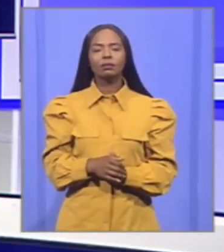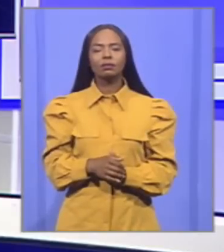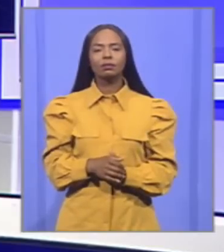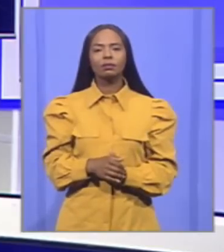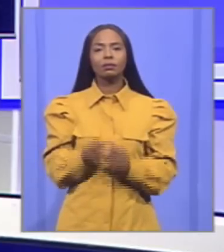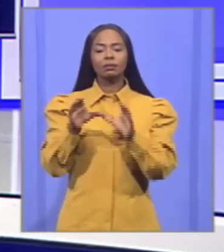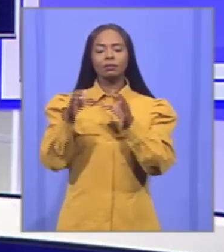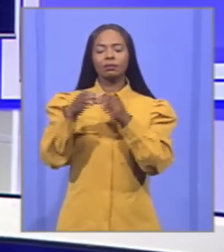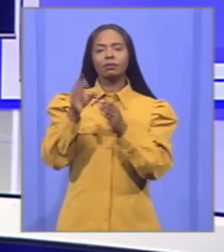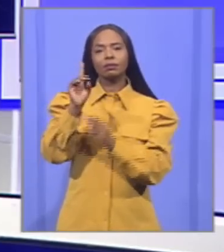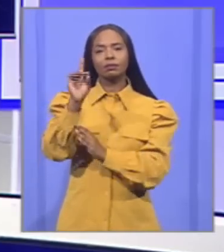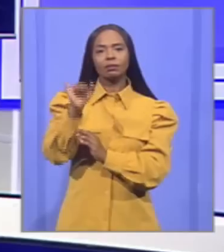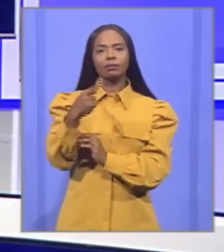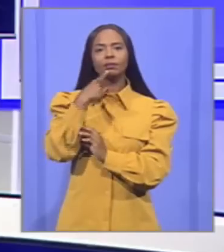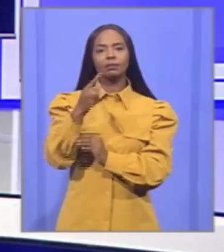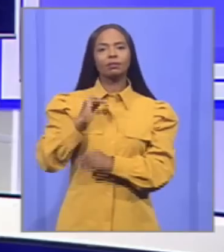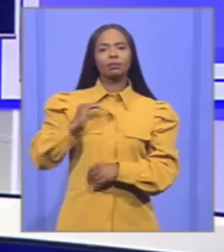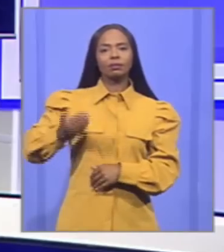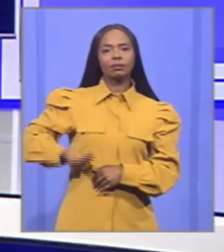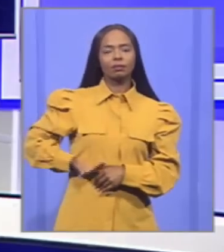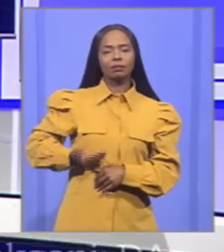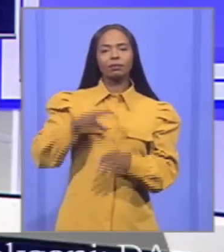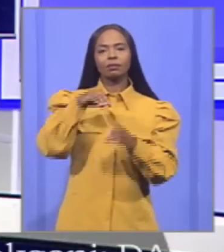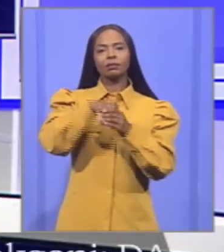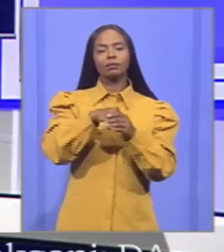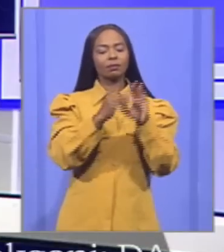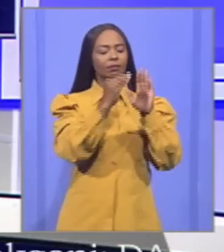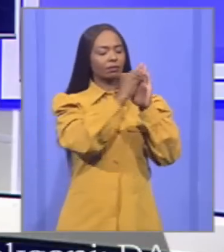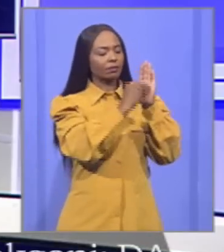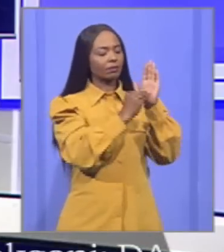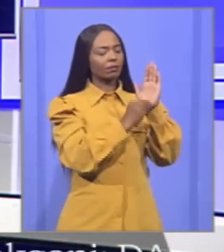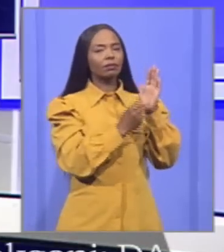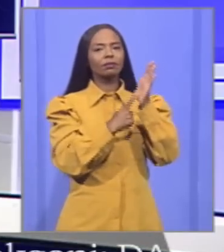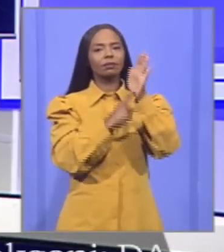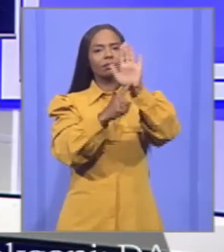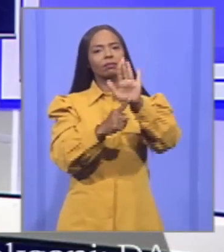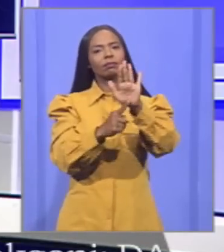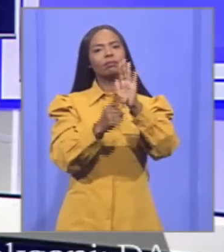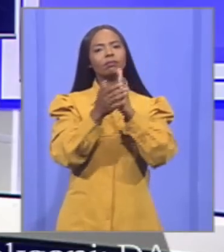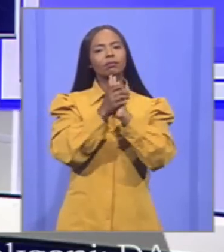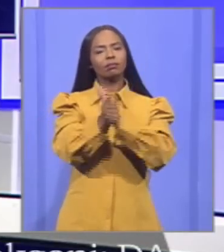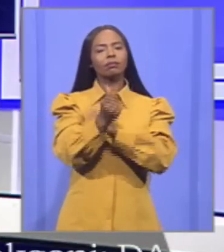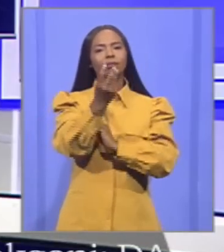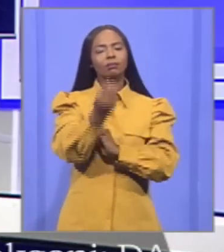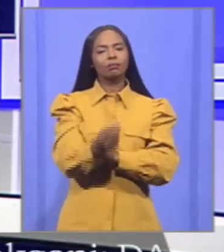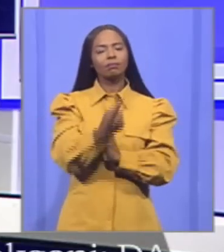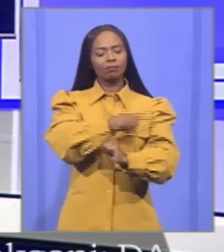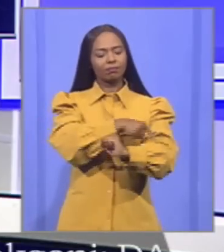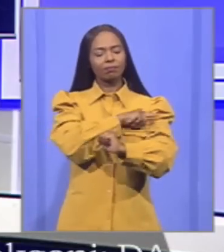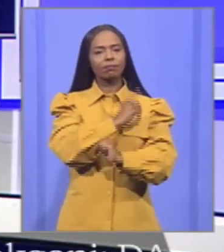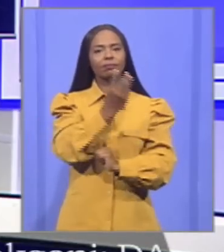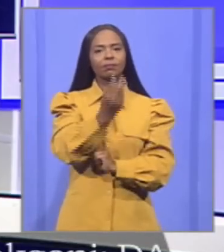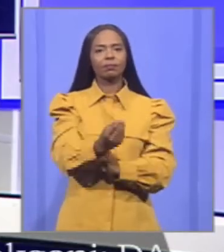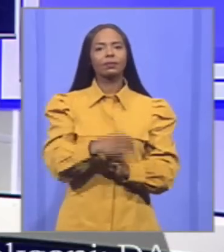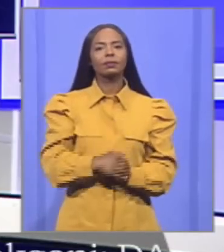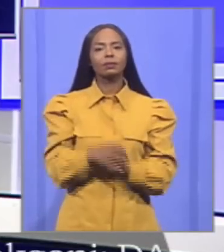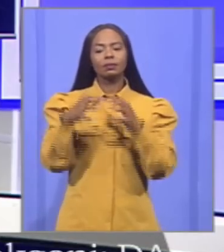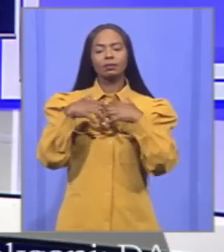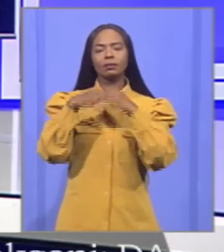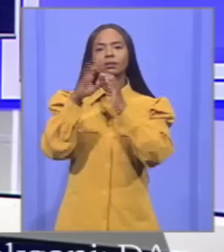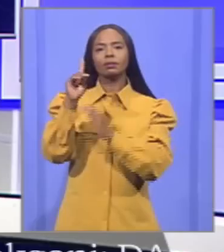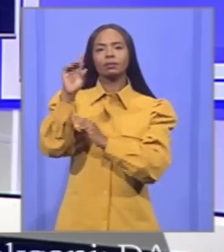Lekoko la DA la re basadi ba ba mo lenaneng la lekoko ba itshupile gore bana le bokgoni. Lekoko le ribolotse lenane la lona